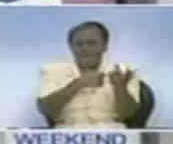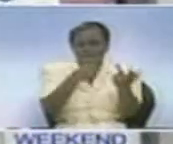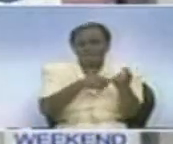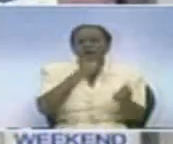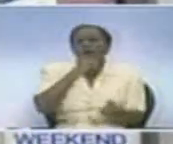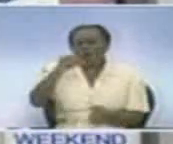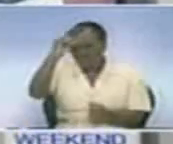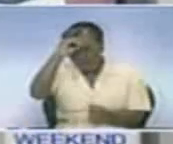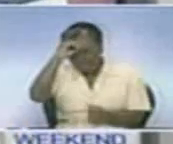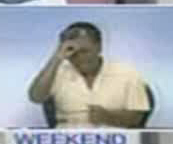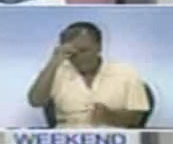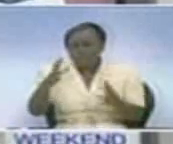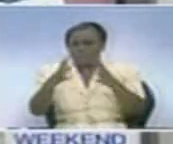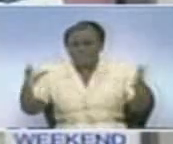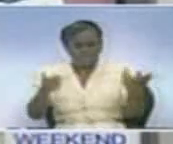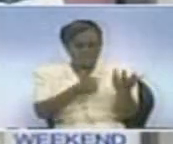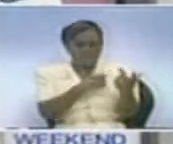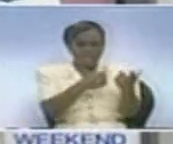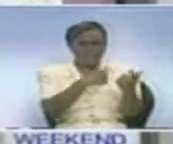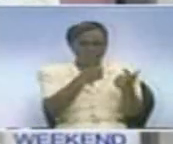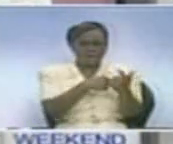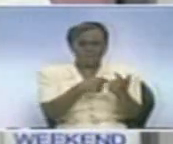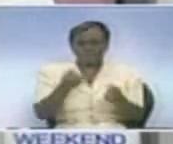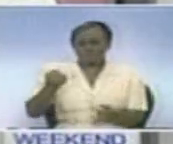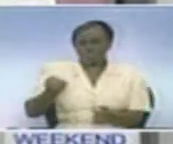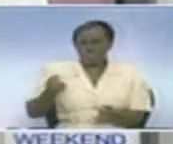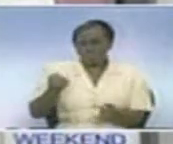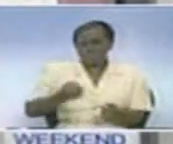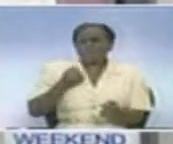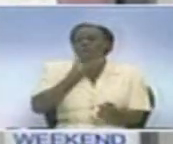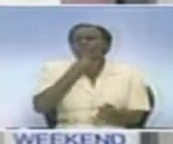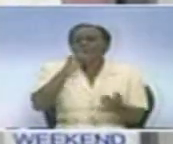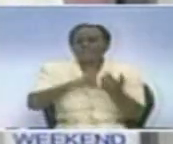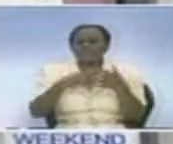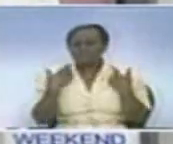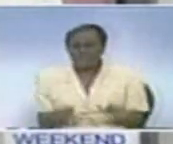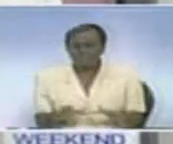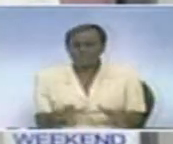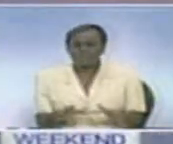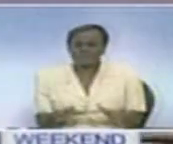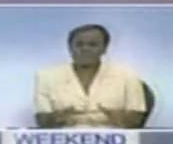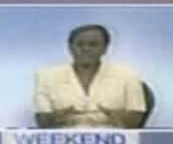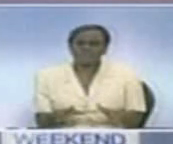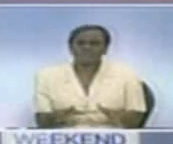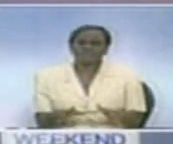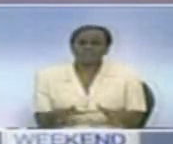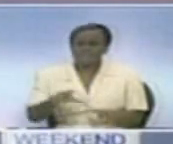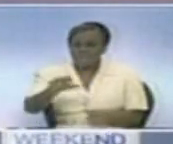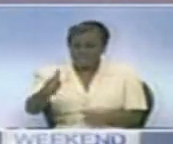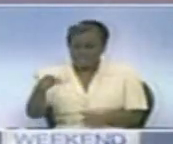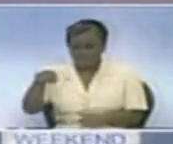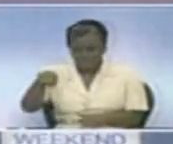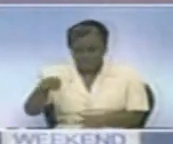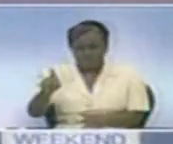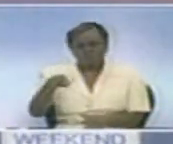orphans, such a large number of widows, but the guys who died, they have died. That's period. Right. Indeed. So these other ones,